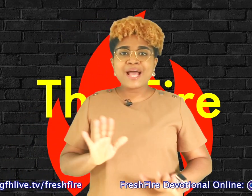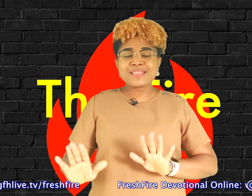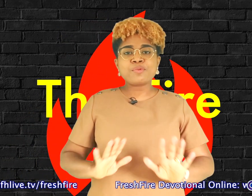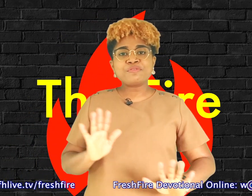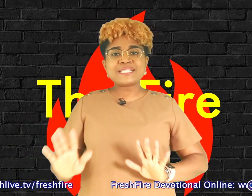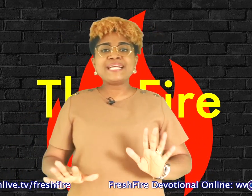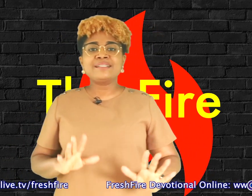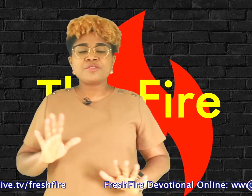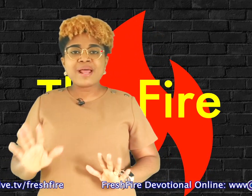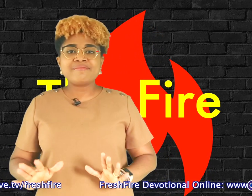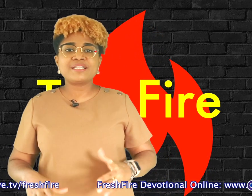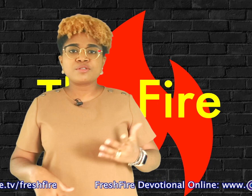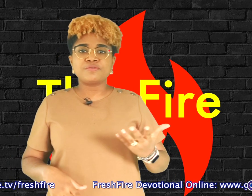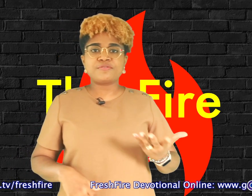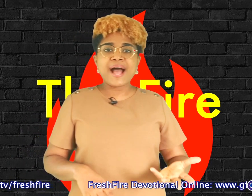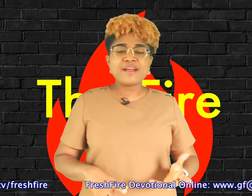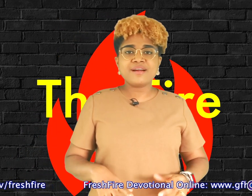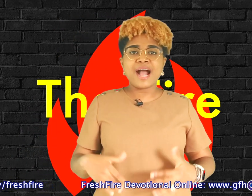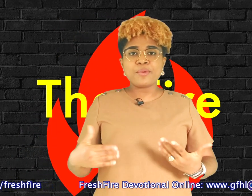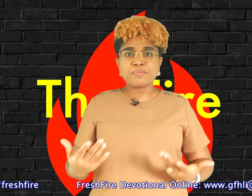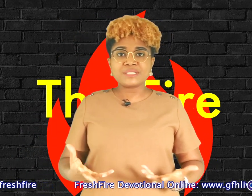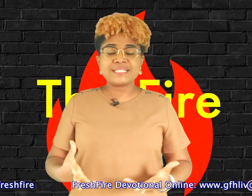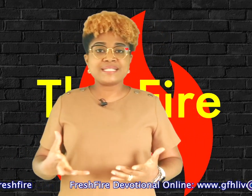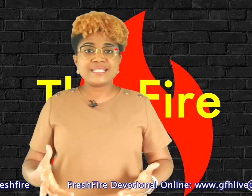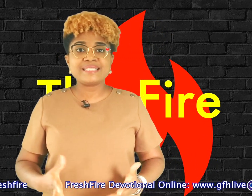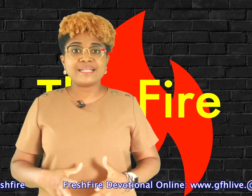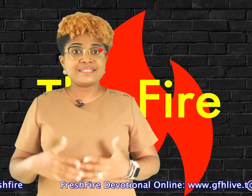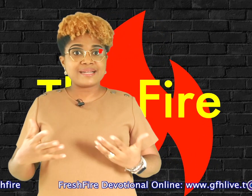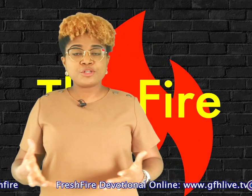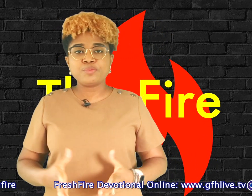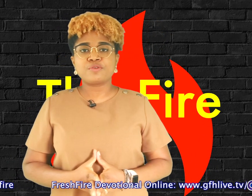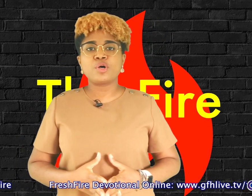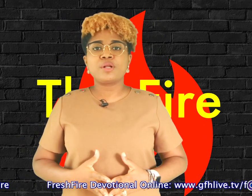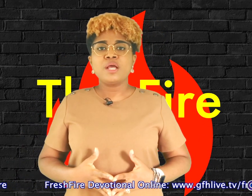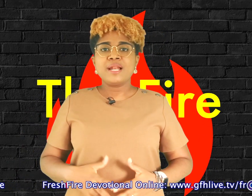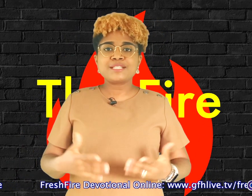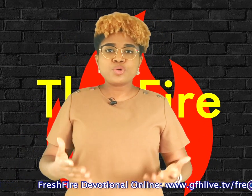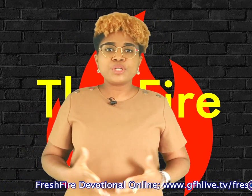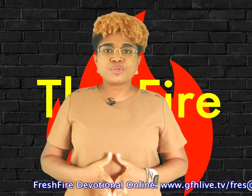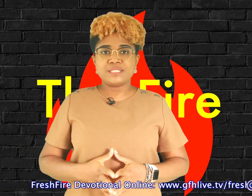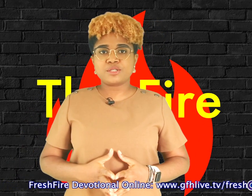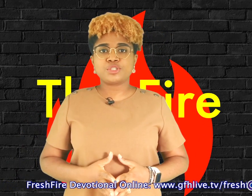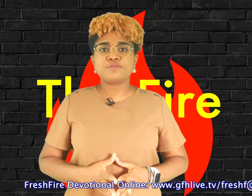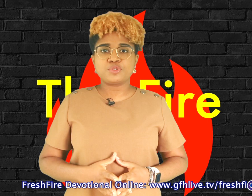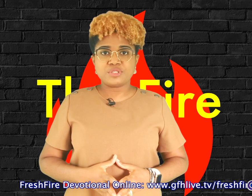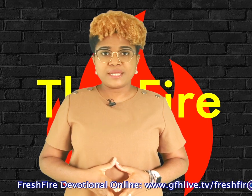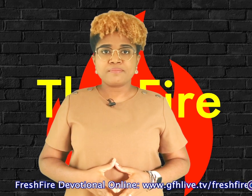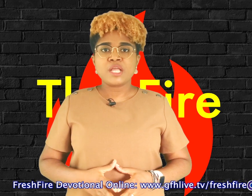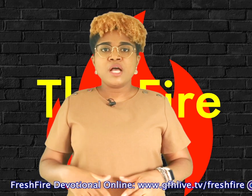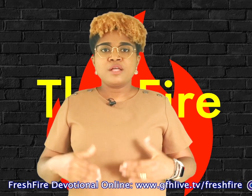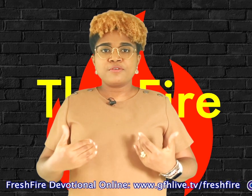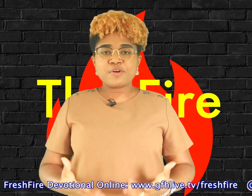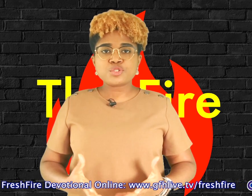so now that we've seen the relevance of fire, how important it is, and it's an attribute of God, let's go into our discussion for